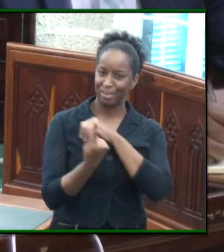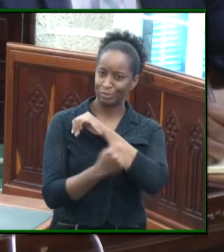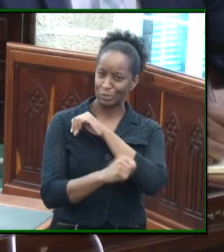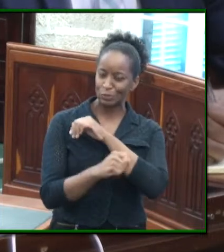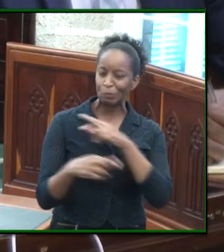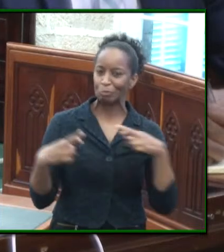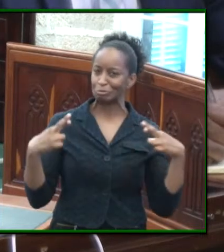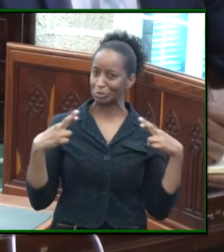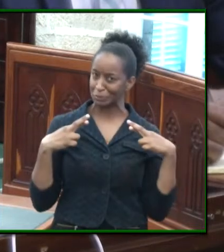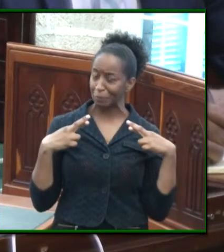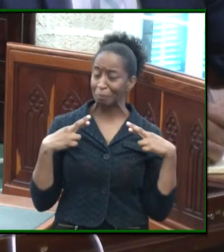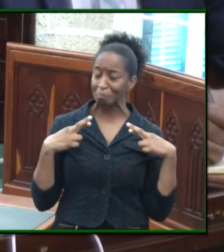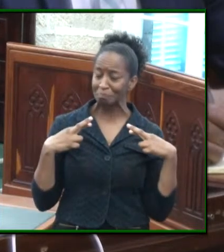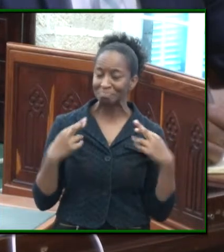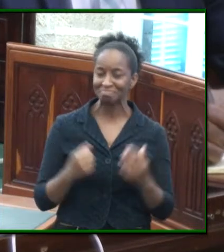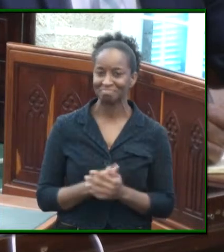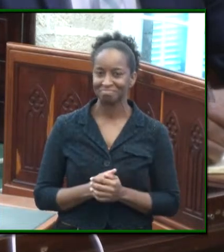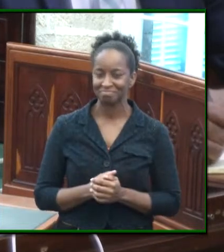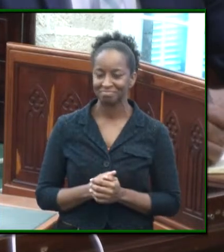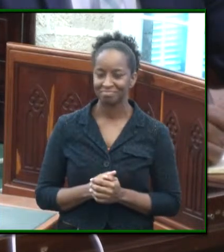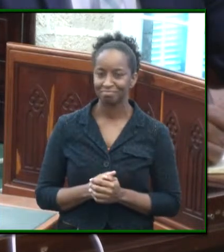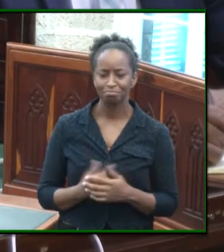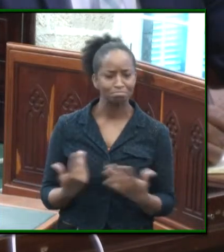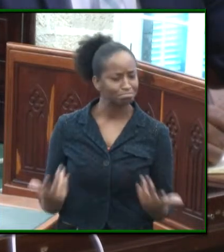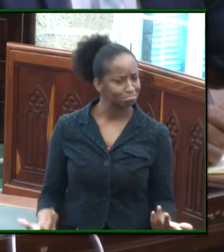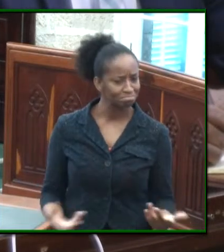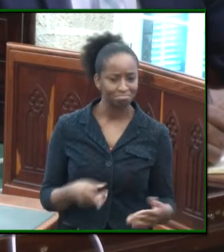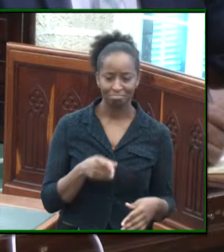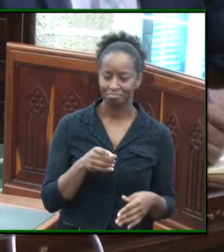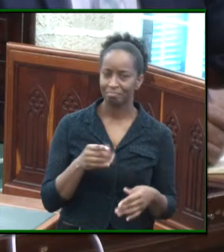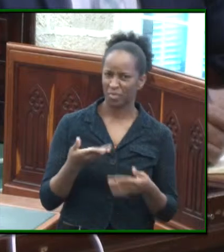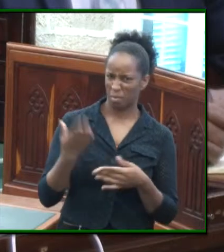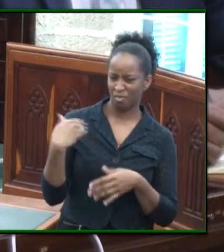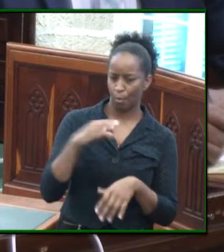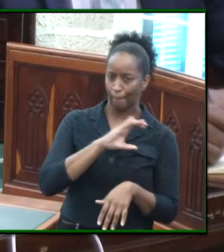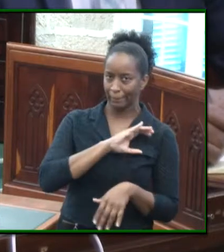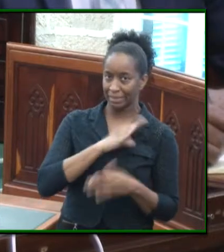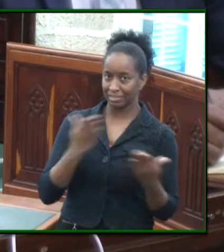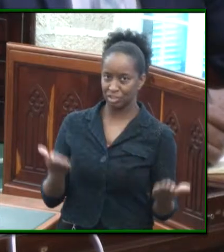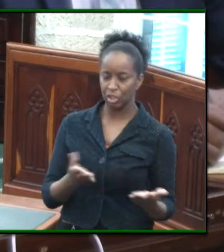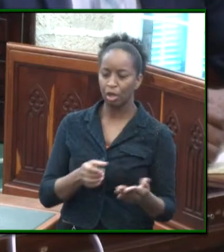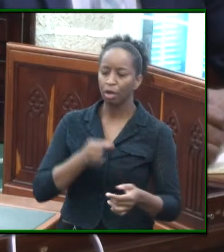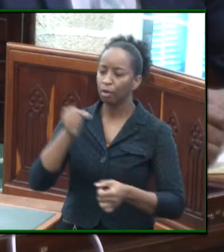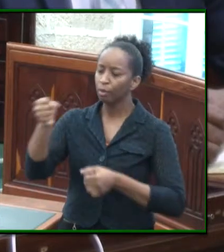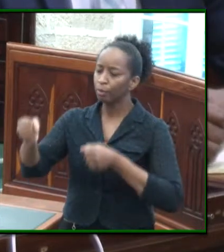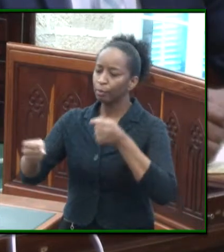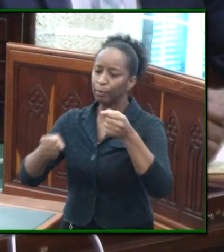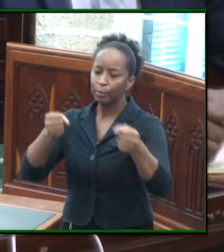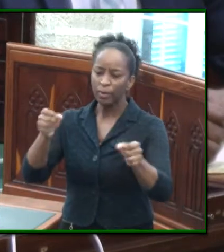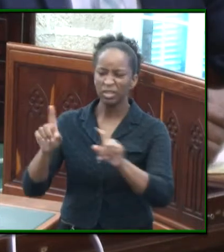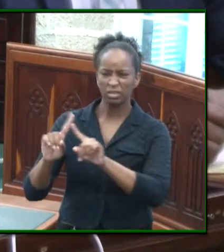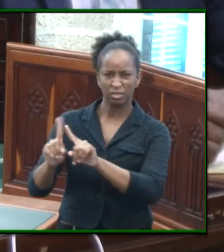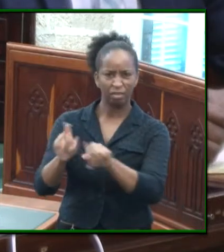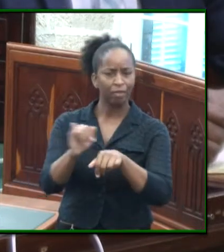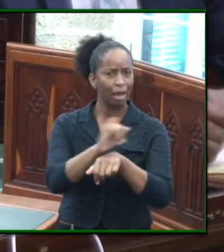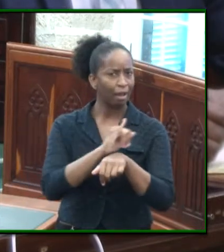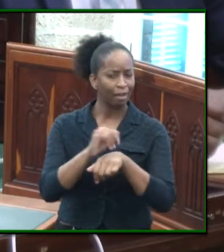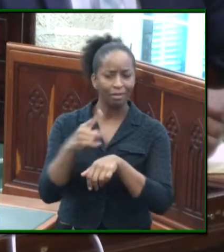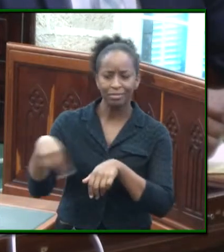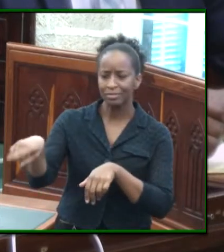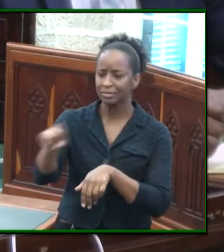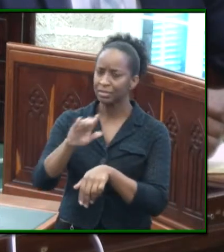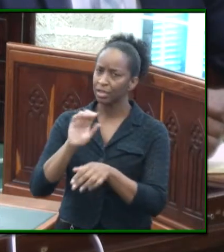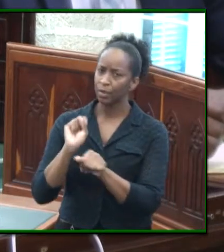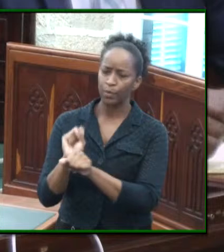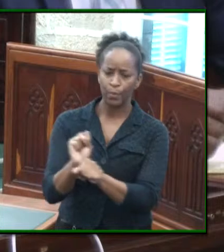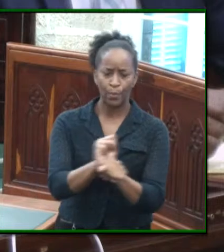So our officers have done very well. So there's no reason why we would believe that bringing officers from